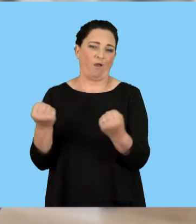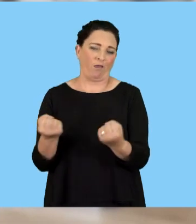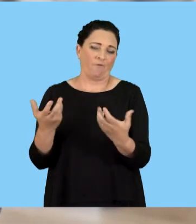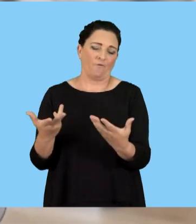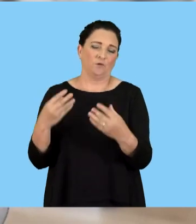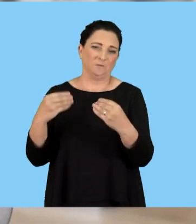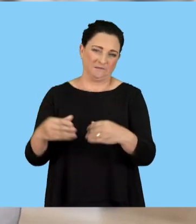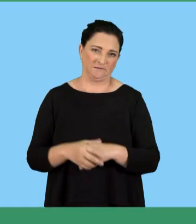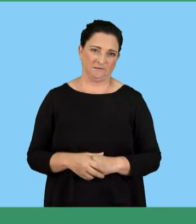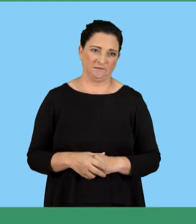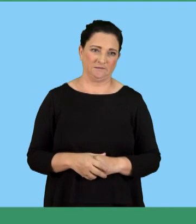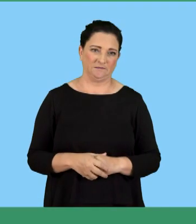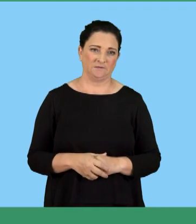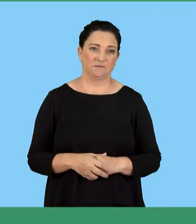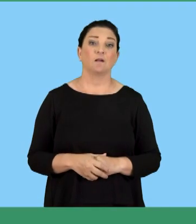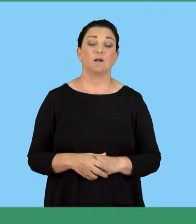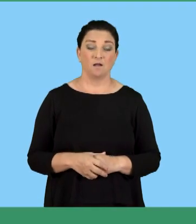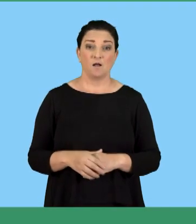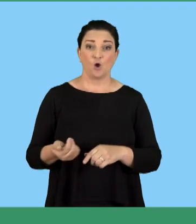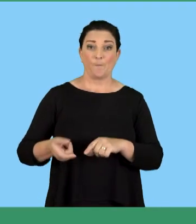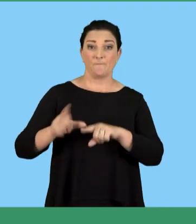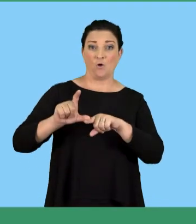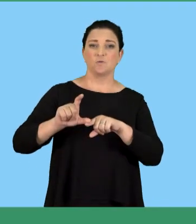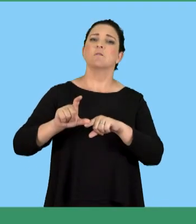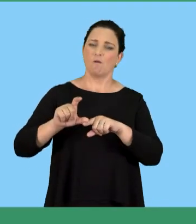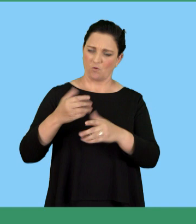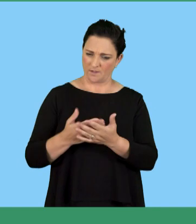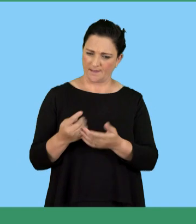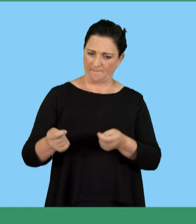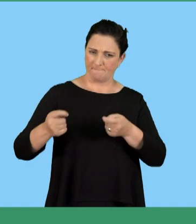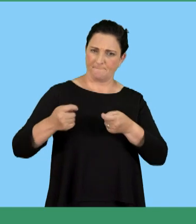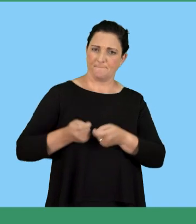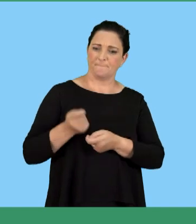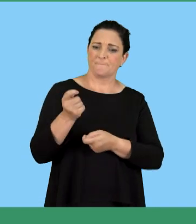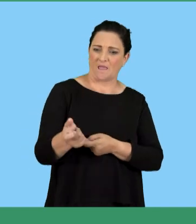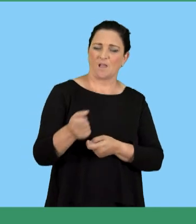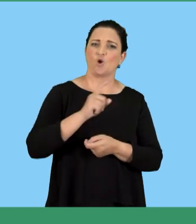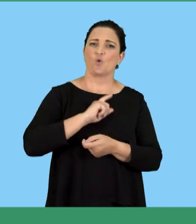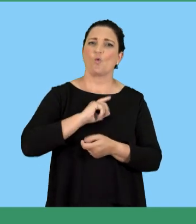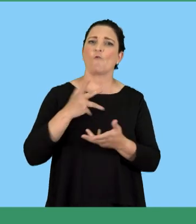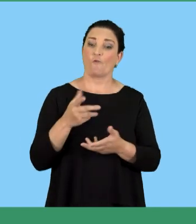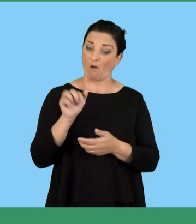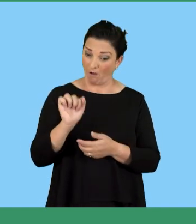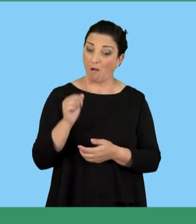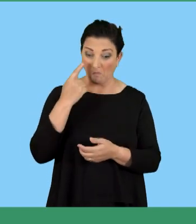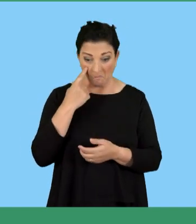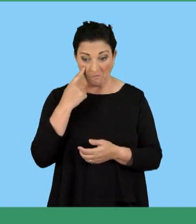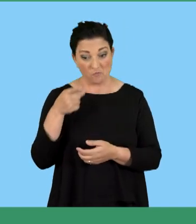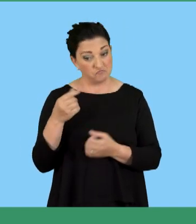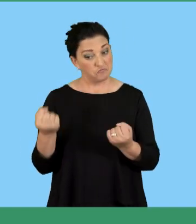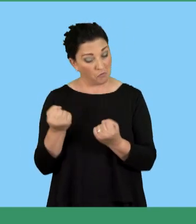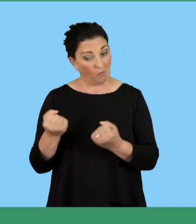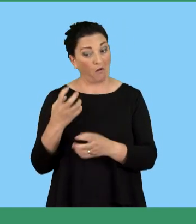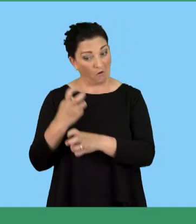They can pay fair bonuses based on the business earnings as an acknowledgement for hard work